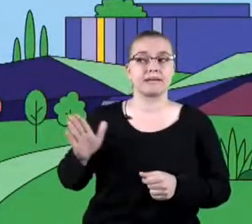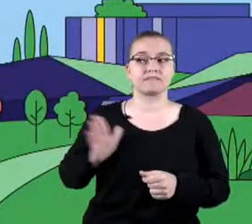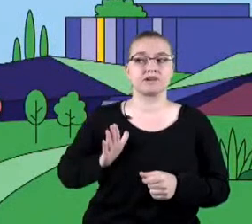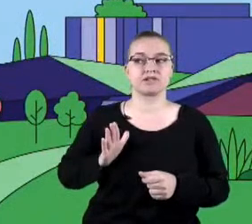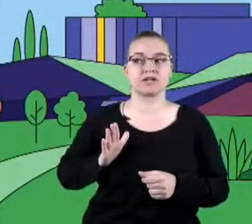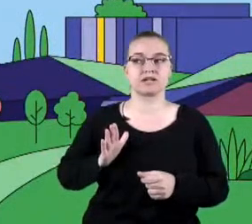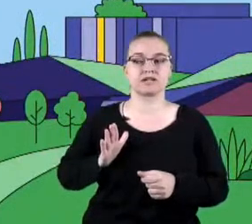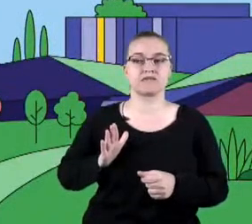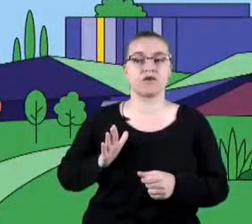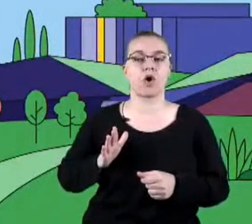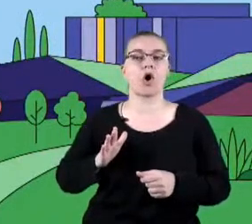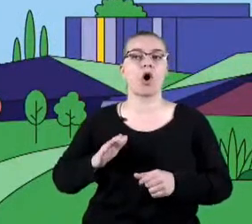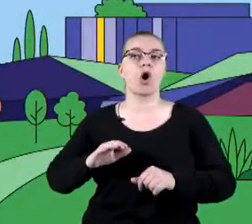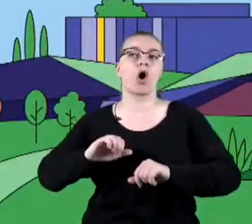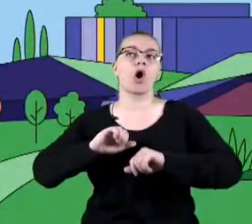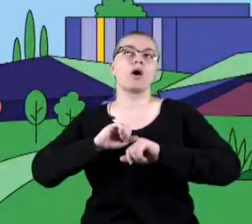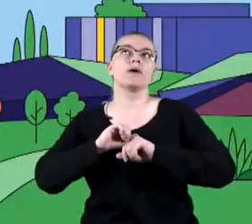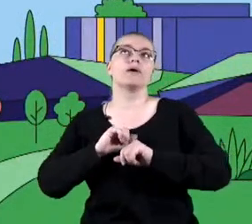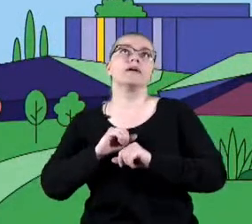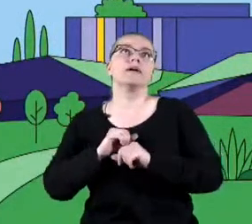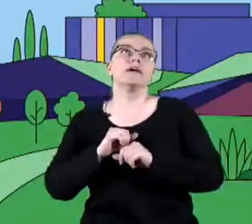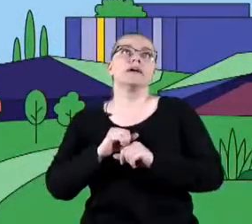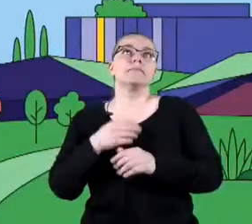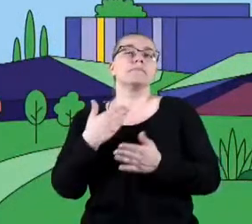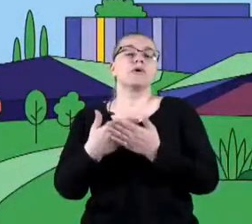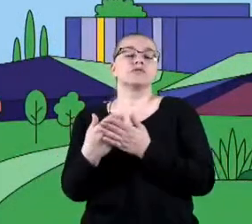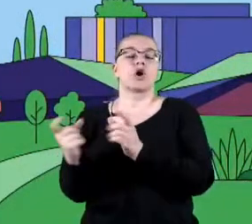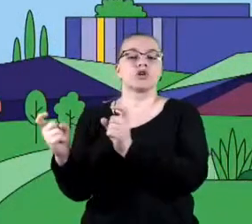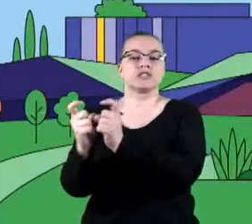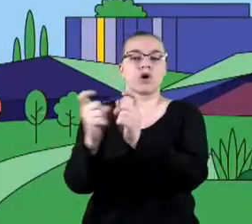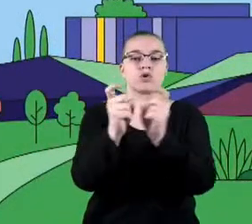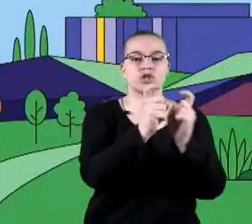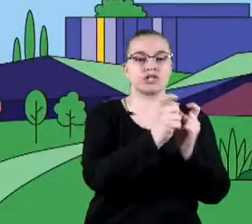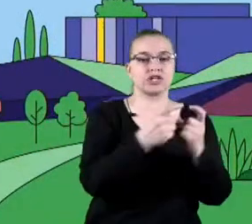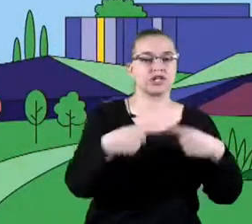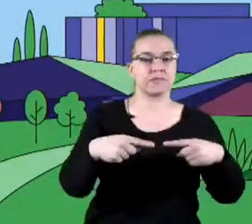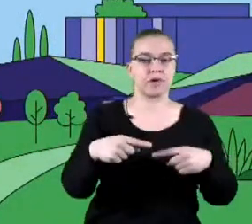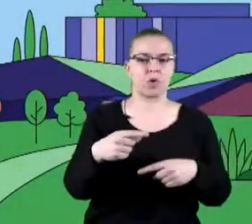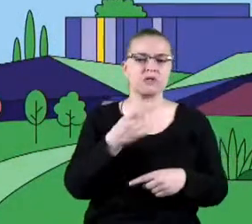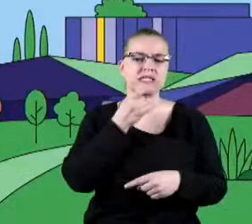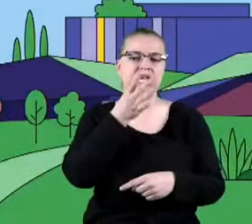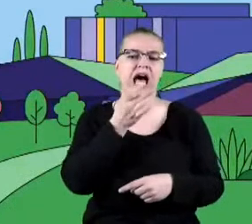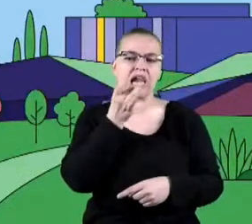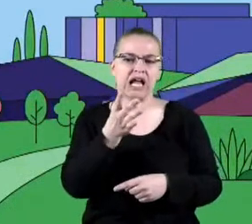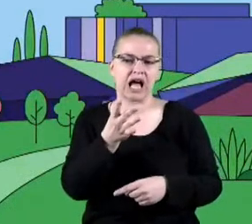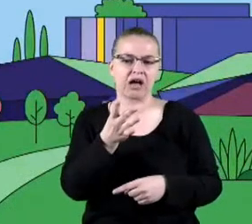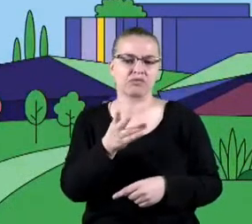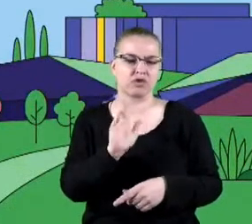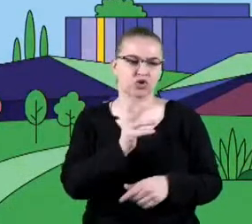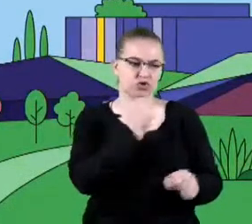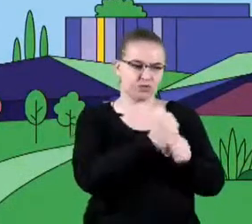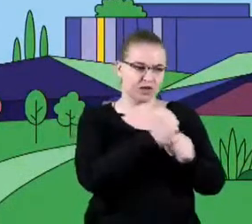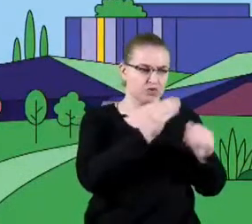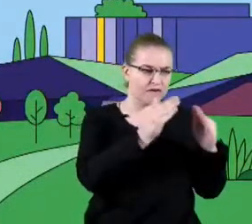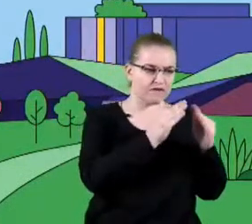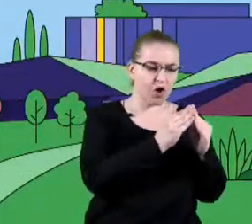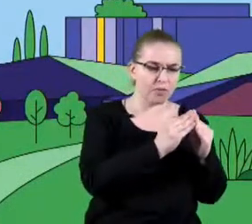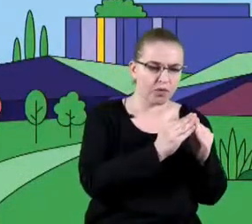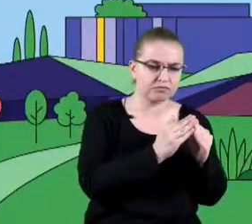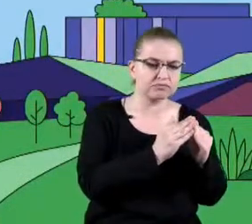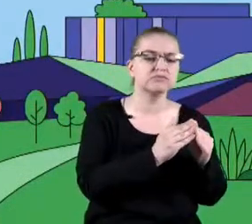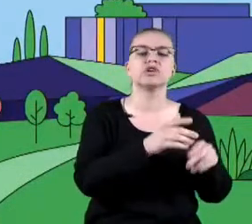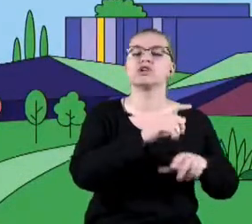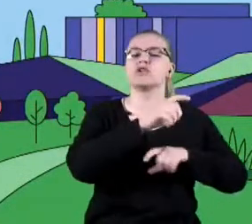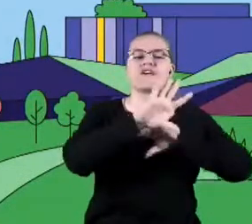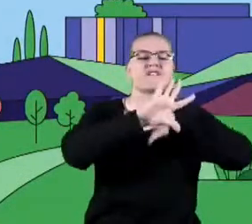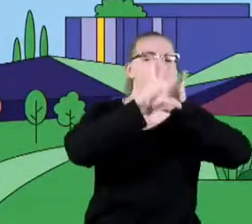from being complained by the neighbors because the business start to operate from home, we registered all this business and